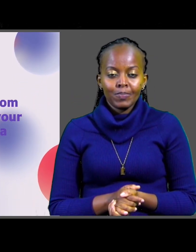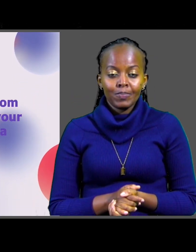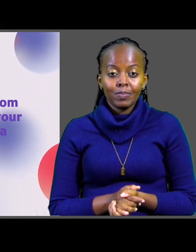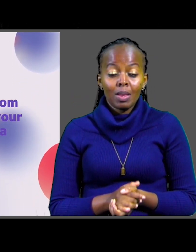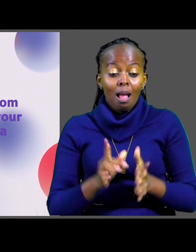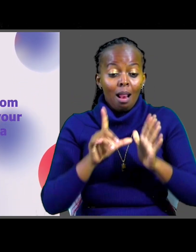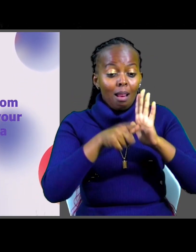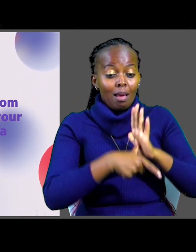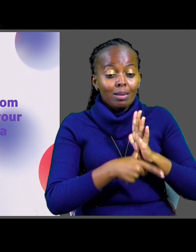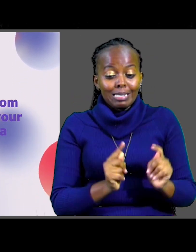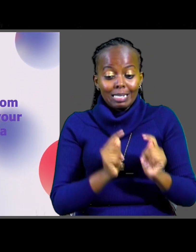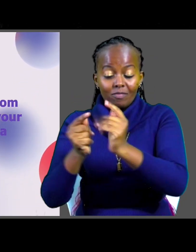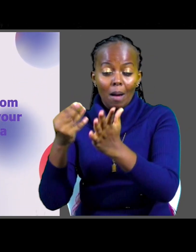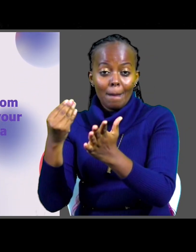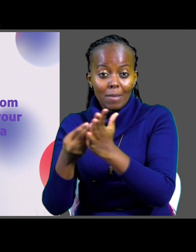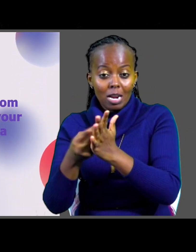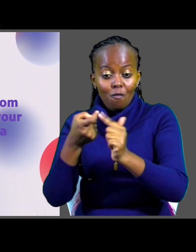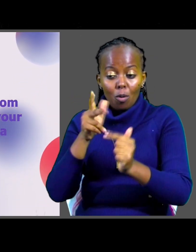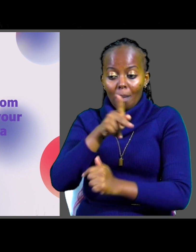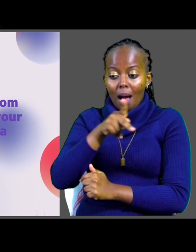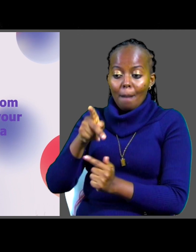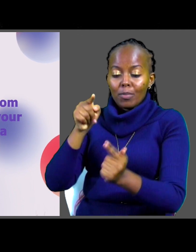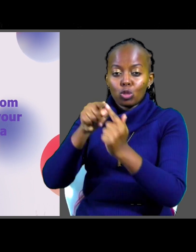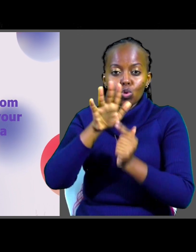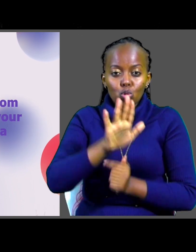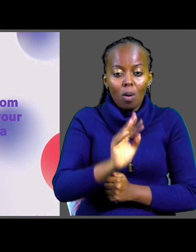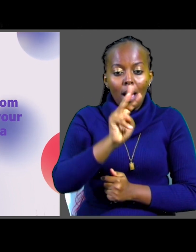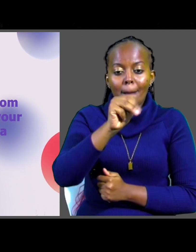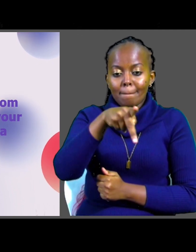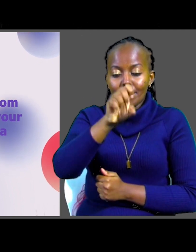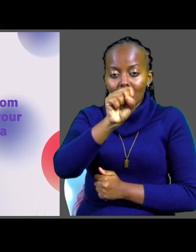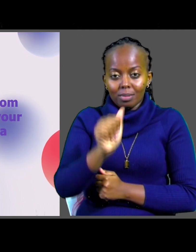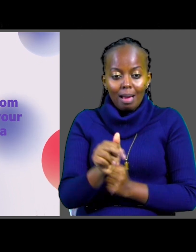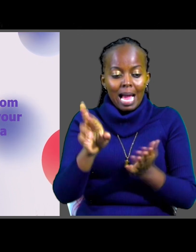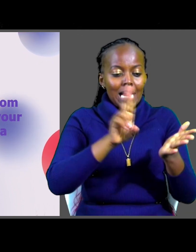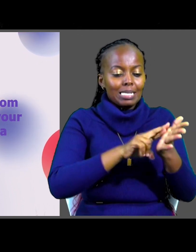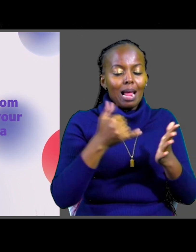a grandmother who has a deaf child, they are going to seek medical assistance, they should be able